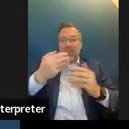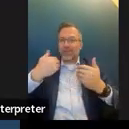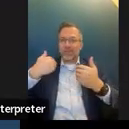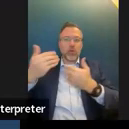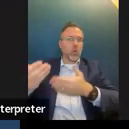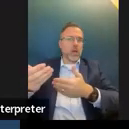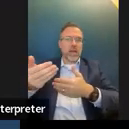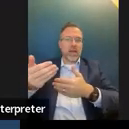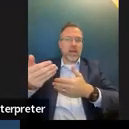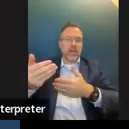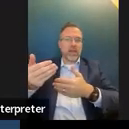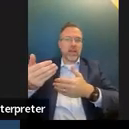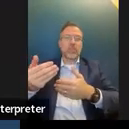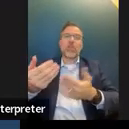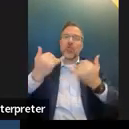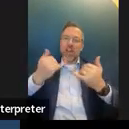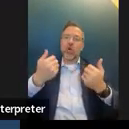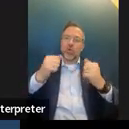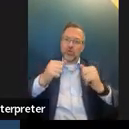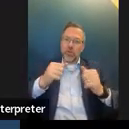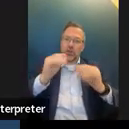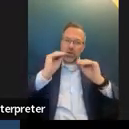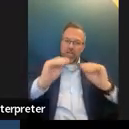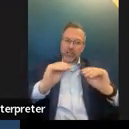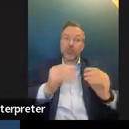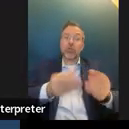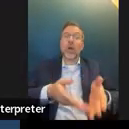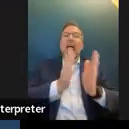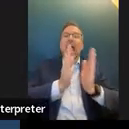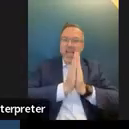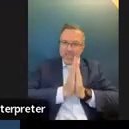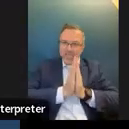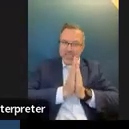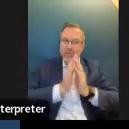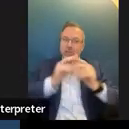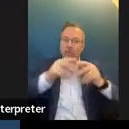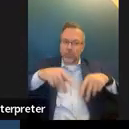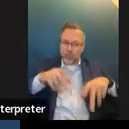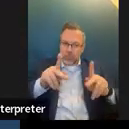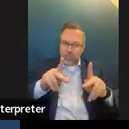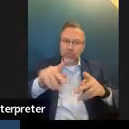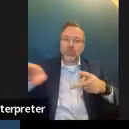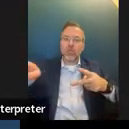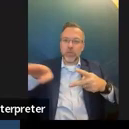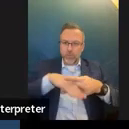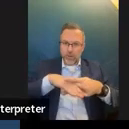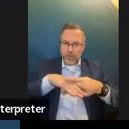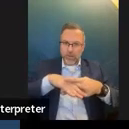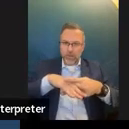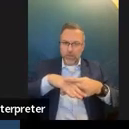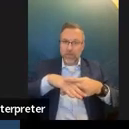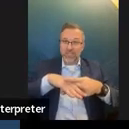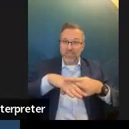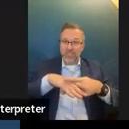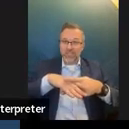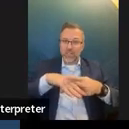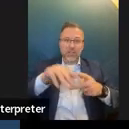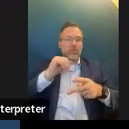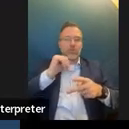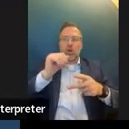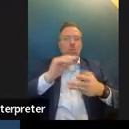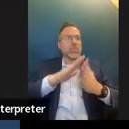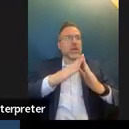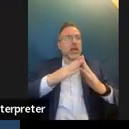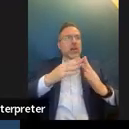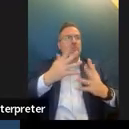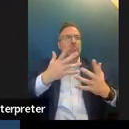are teaching the student to request a break because instead of requesting a break, they're getting aggressive or they're eloping or something,